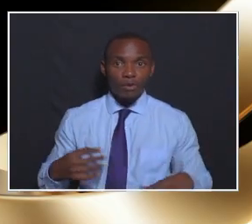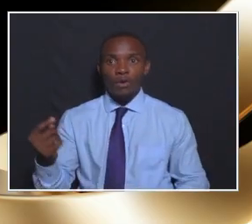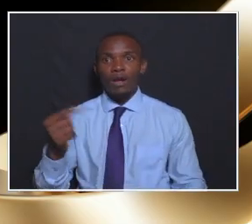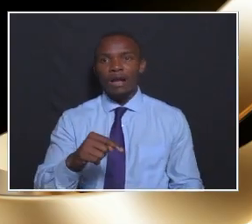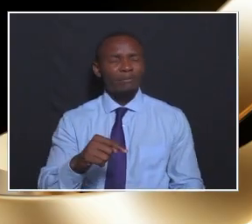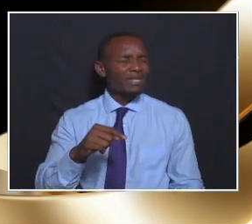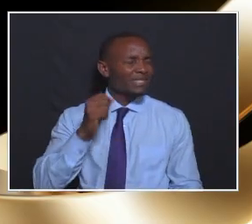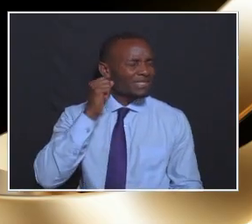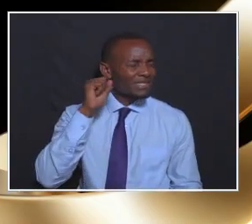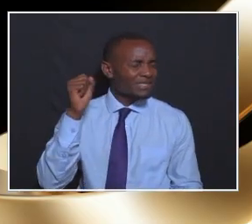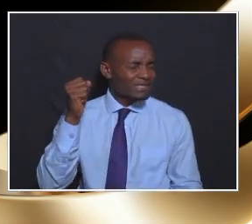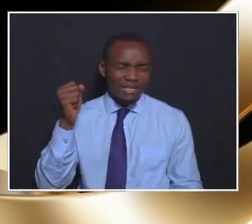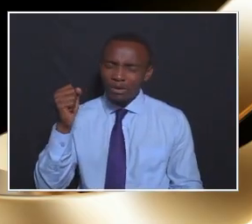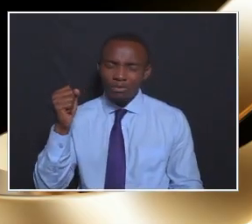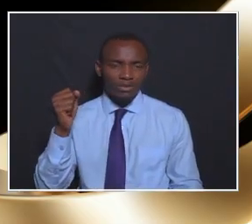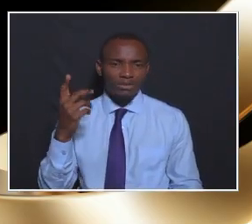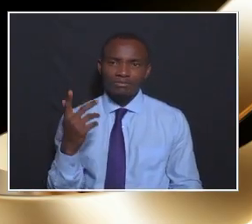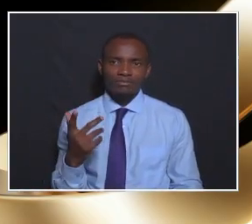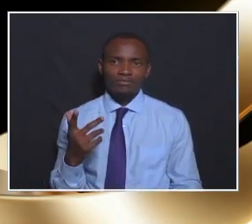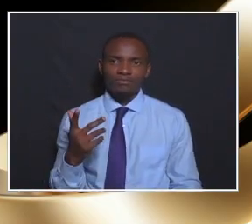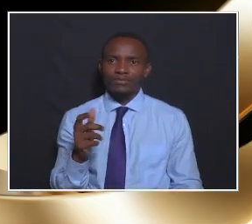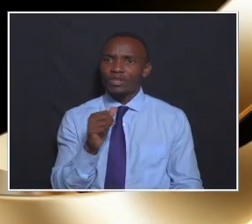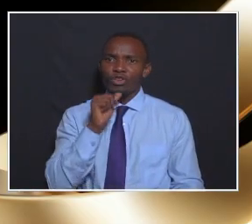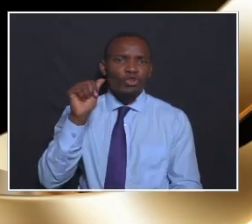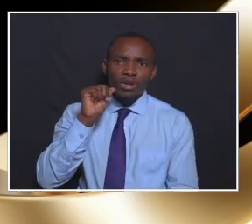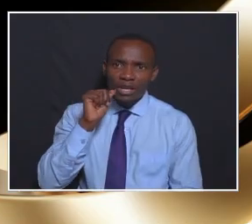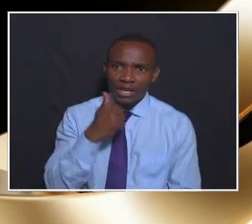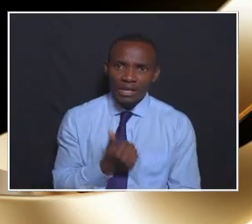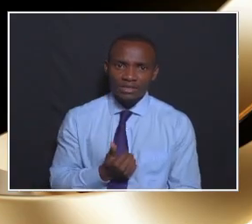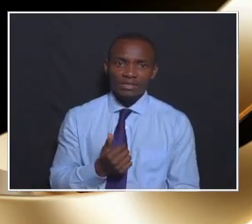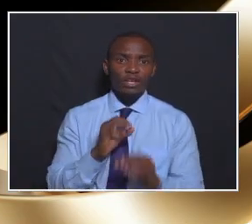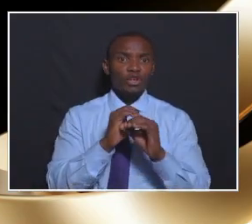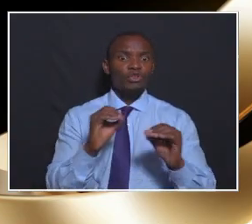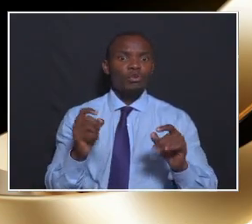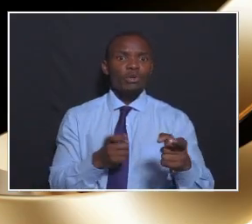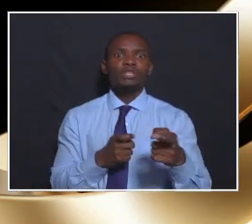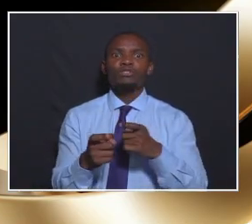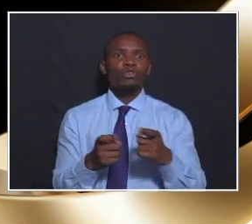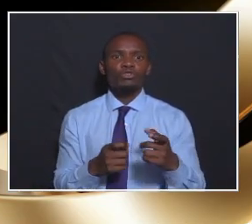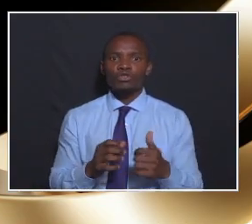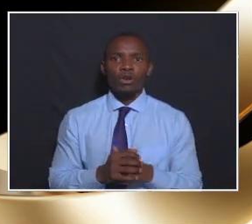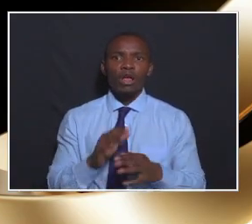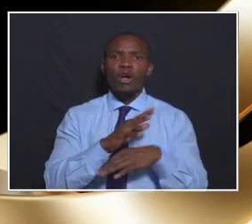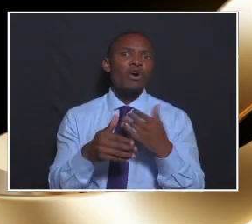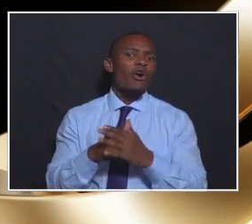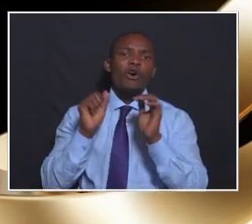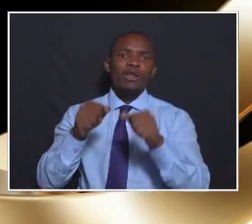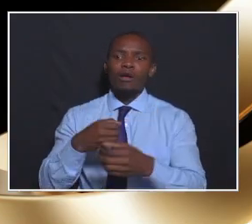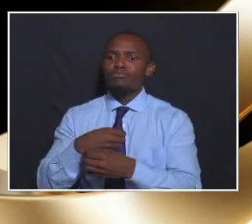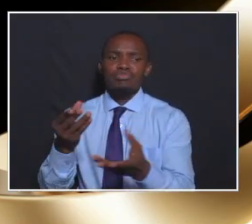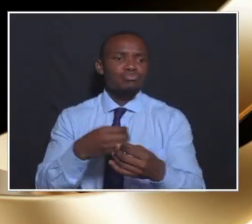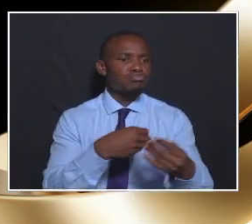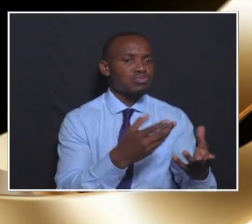just cutting people's heads. No one is controlling. Everyone can distribute how they want. We have